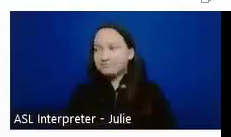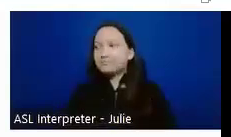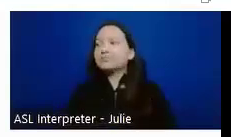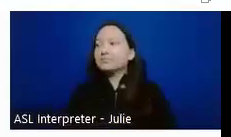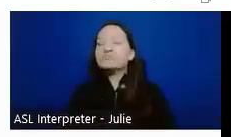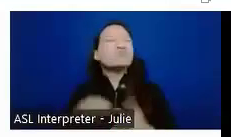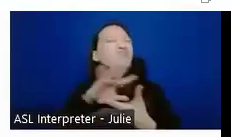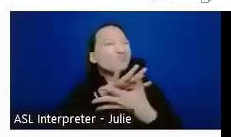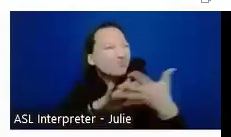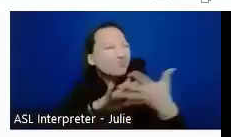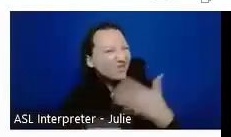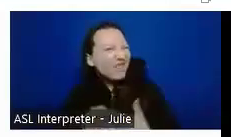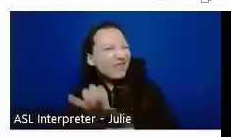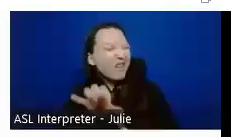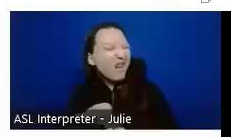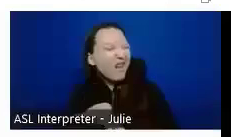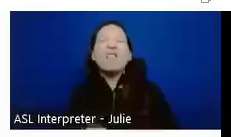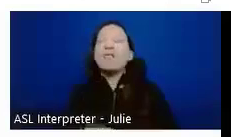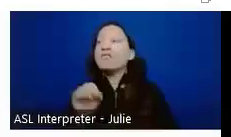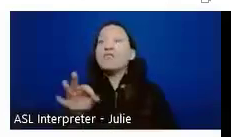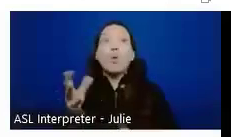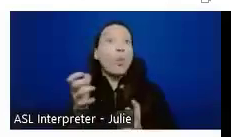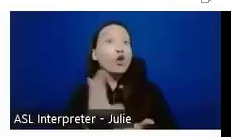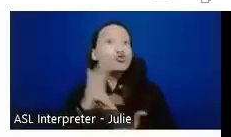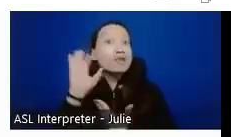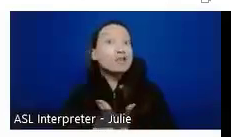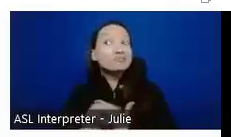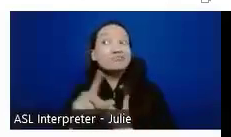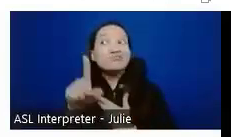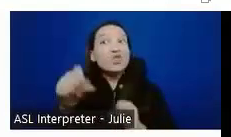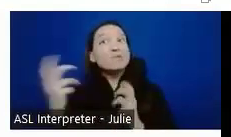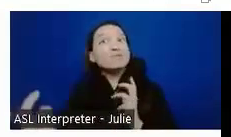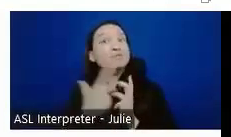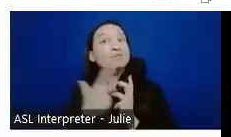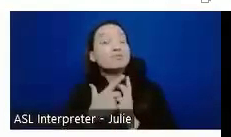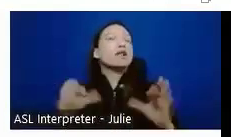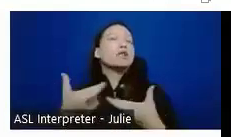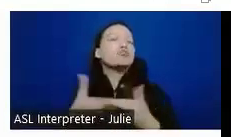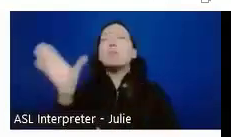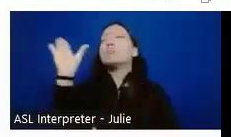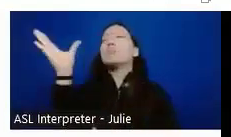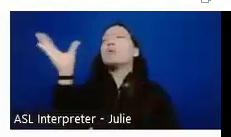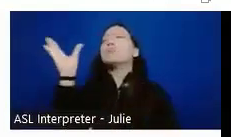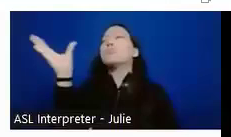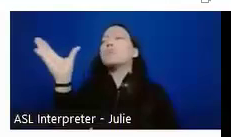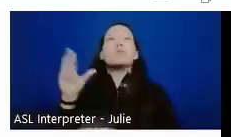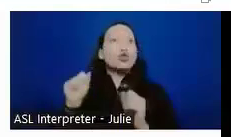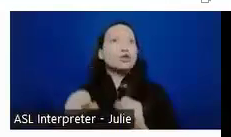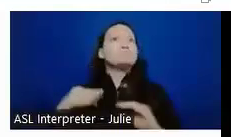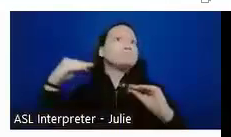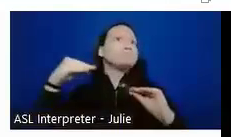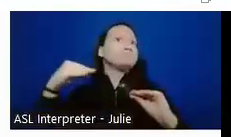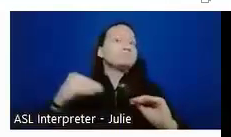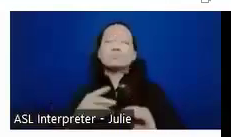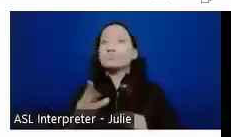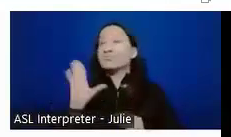There are other things like that if you want to, a curriculum might make sense. You could have a classroom setting. You could do the curriculum. It really works